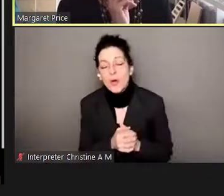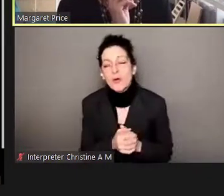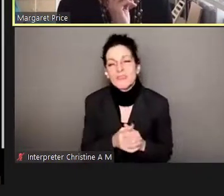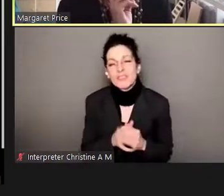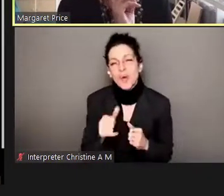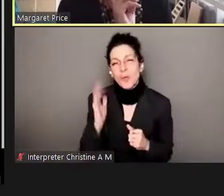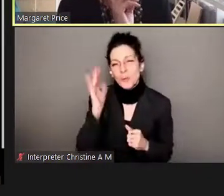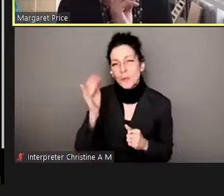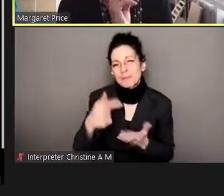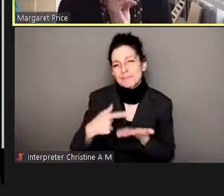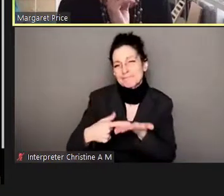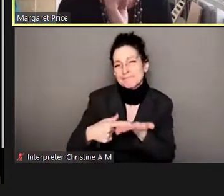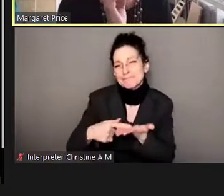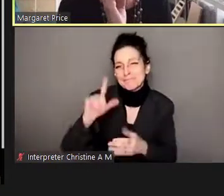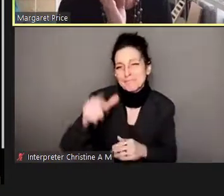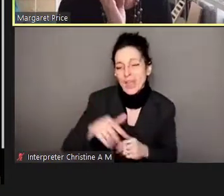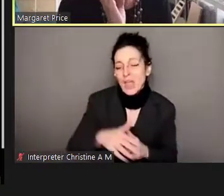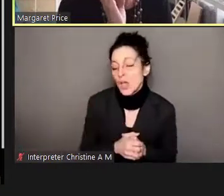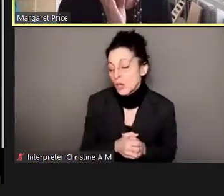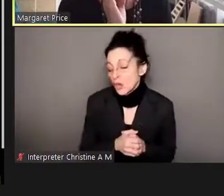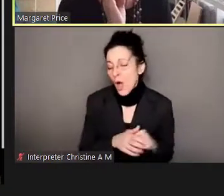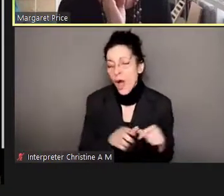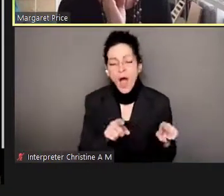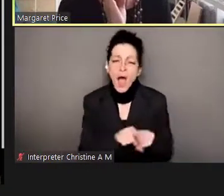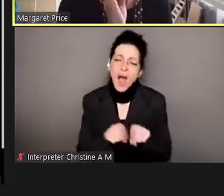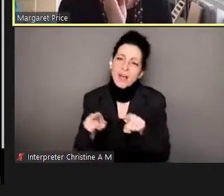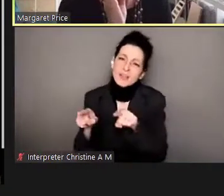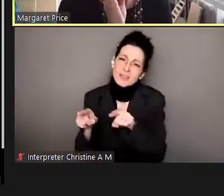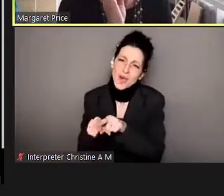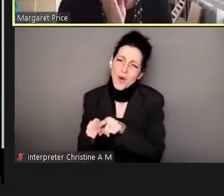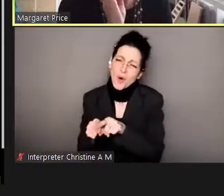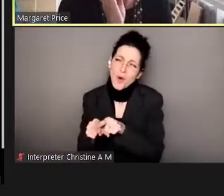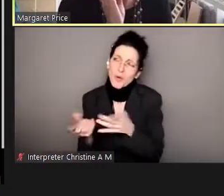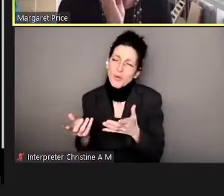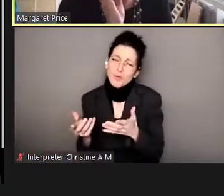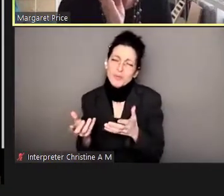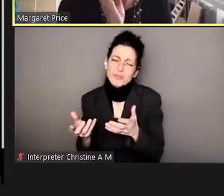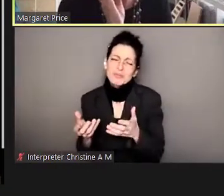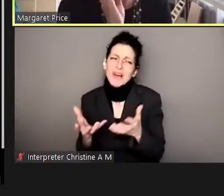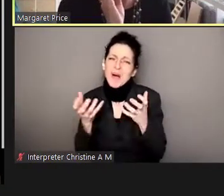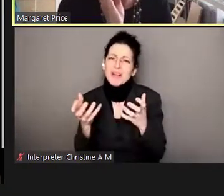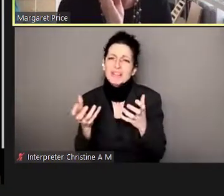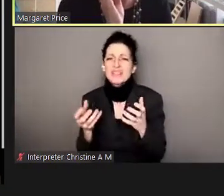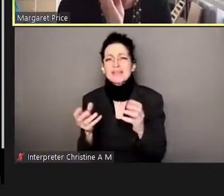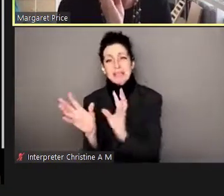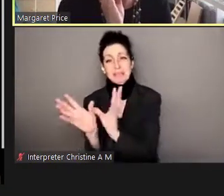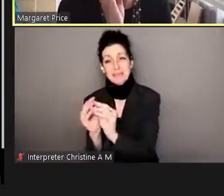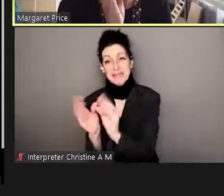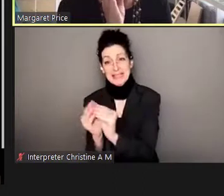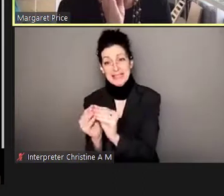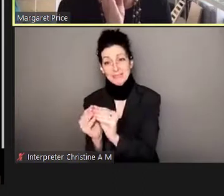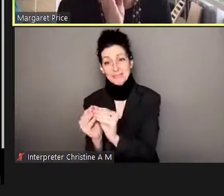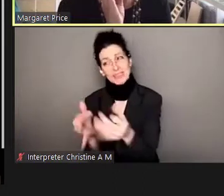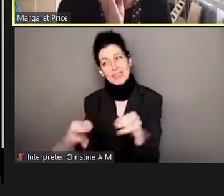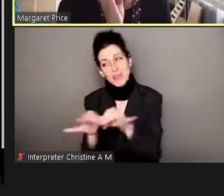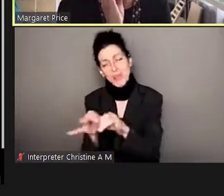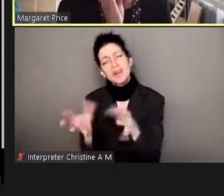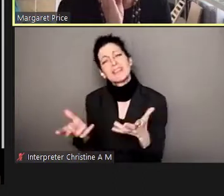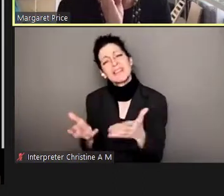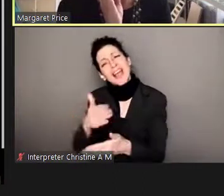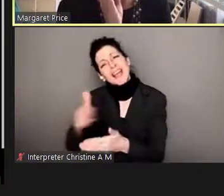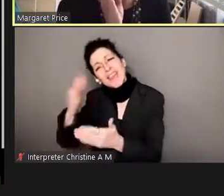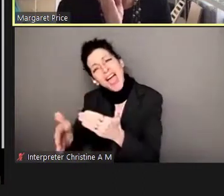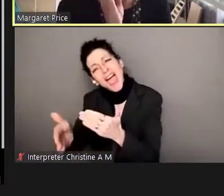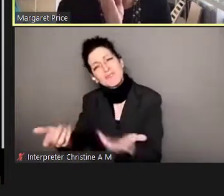like to, in learning spaces, leave a little time to check out. And that could be during a consulting session, or it could be a class that you're